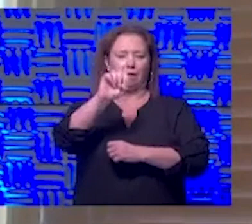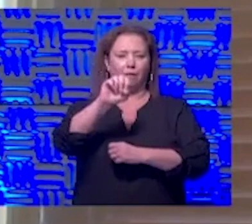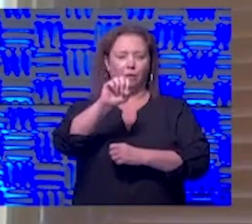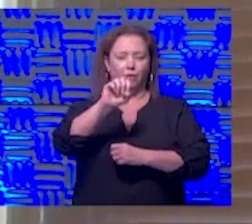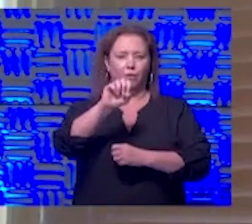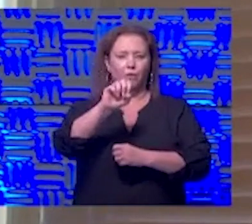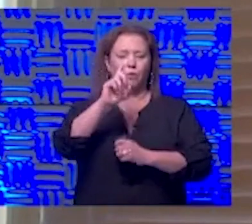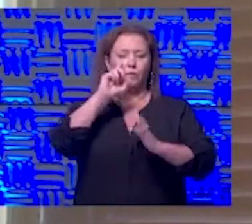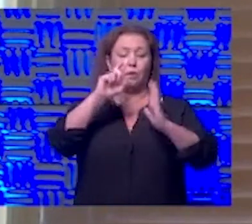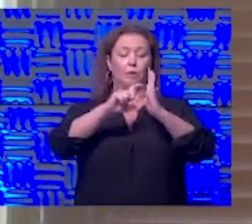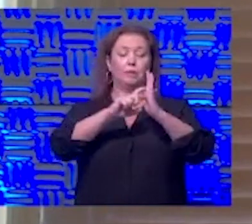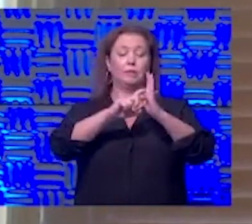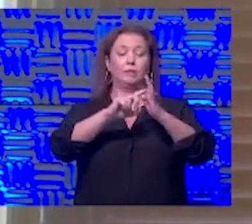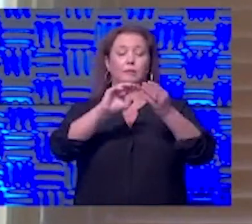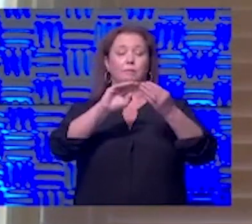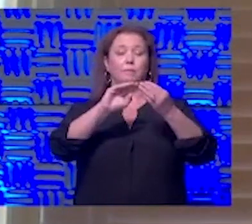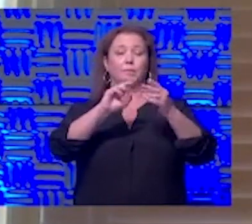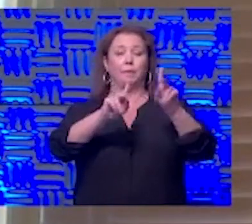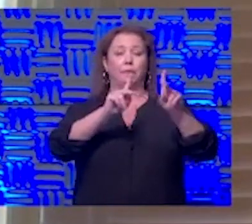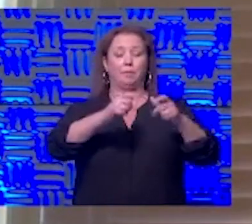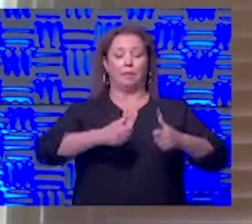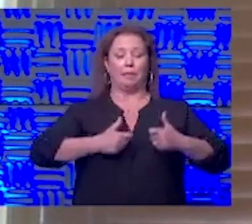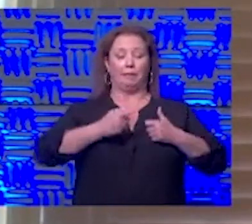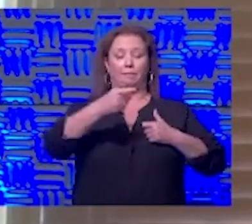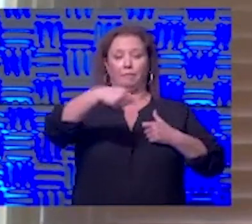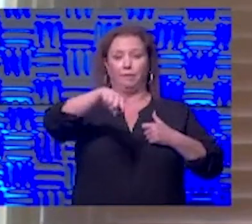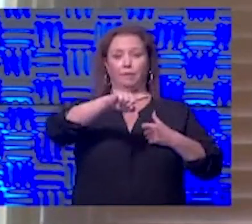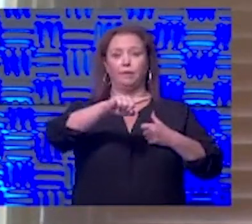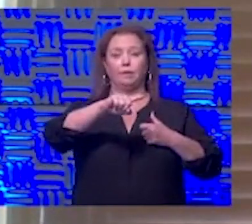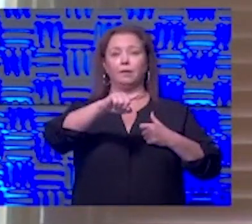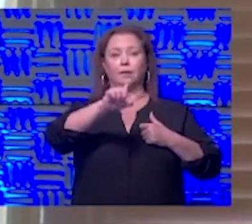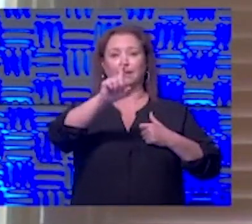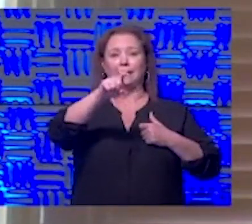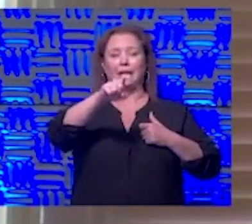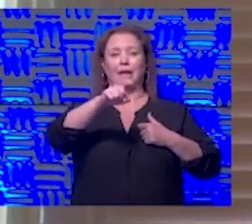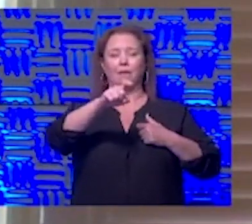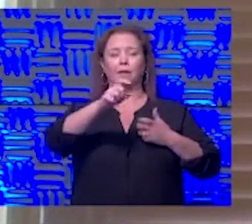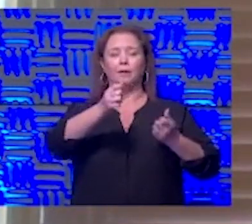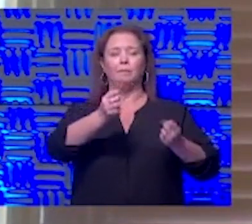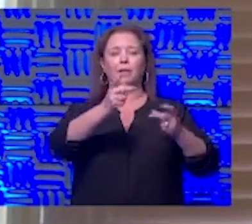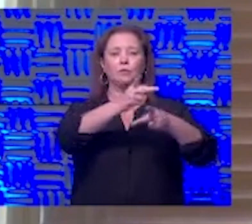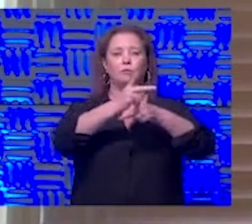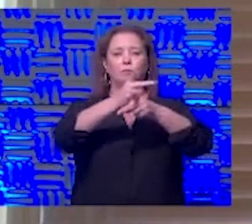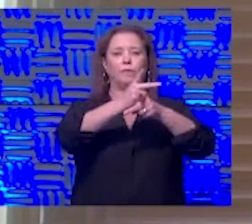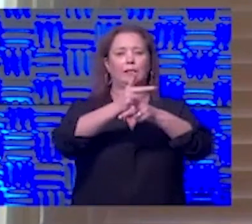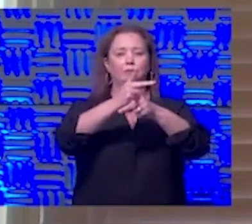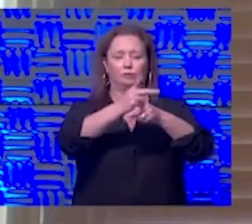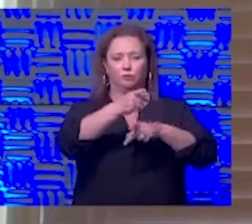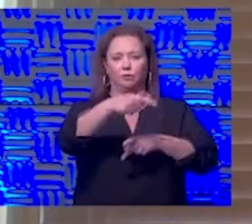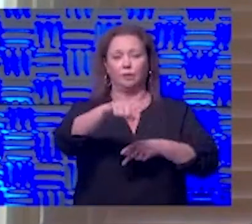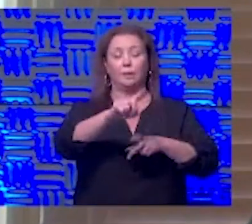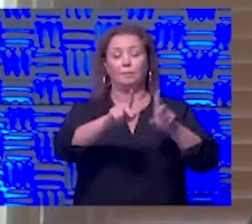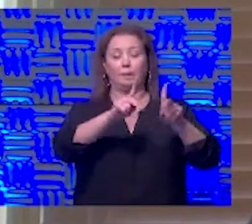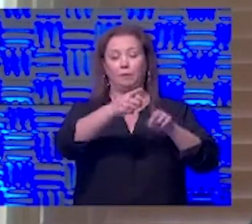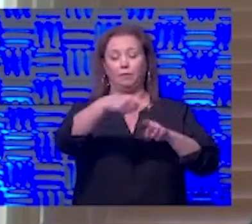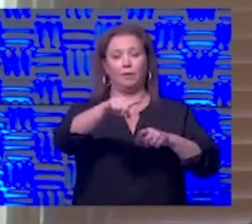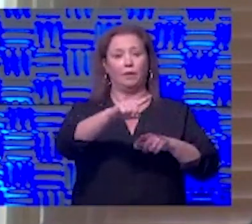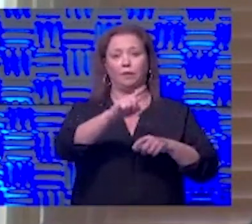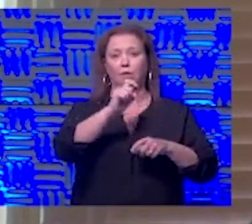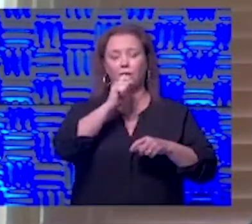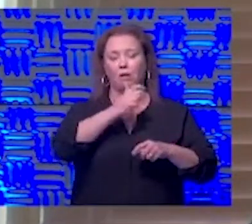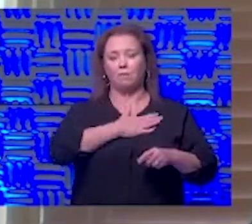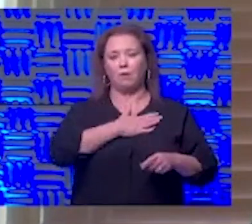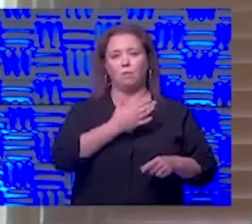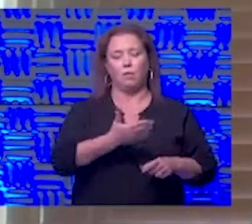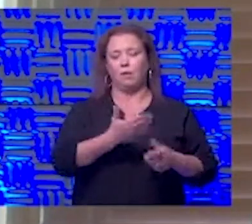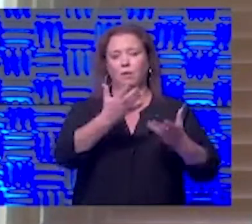This is a population who clearly needs to be in an area that has a lot of supervision, and most people there are probably not going to be willing to wear